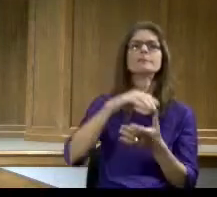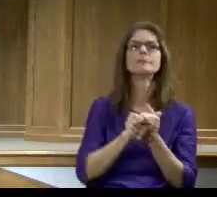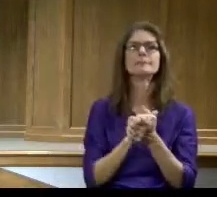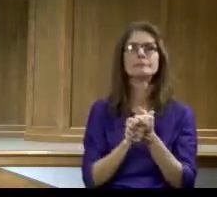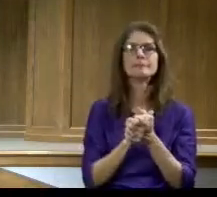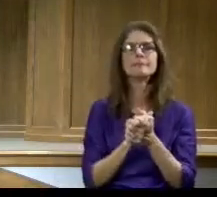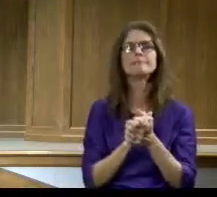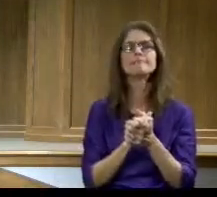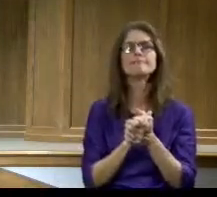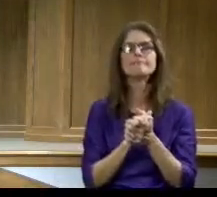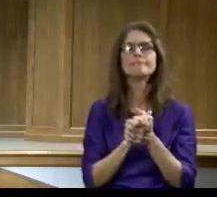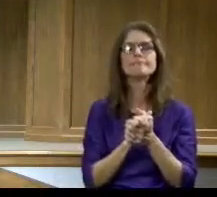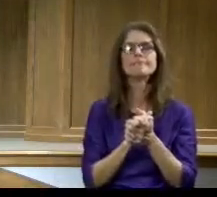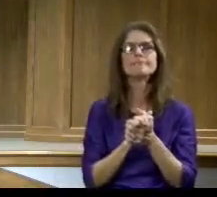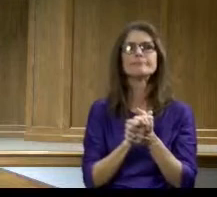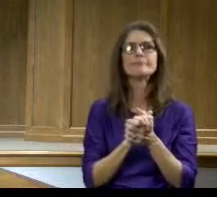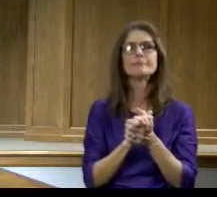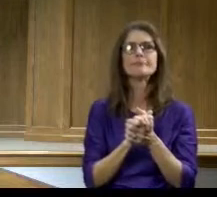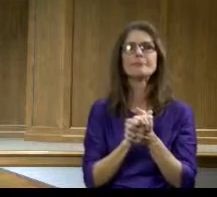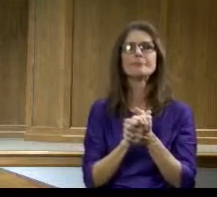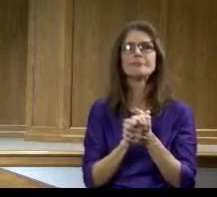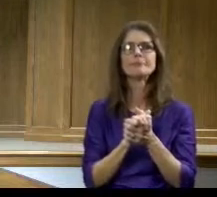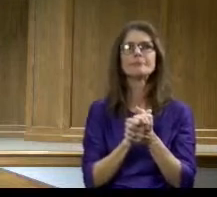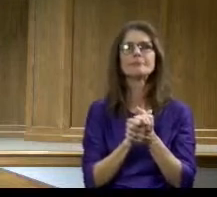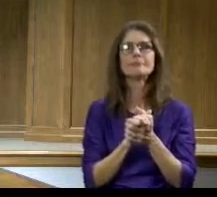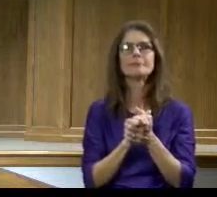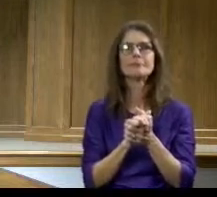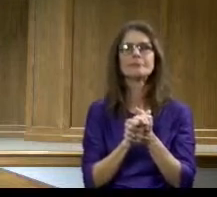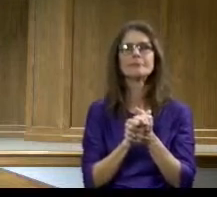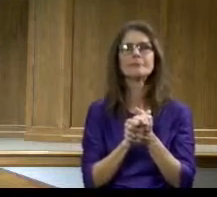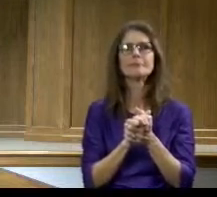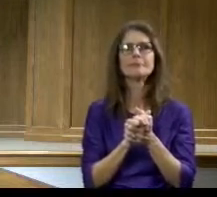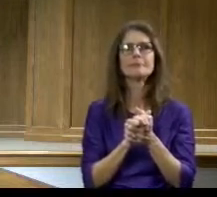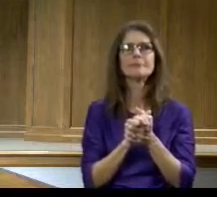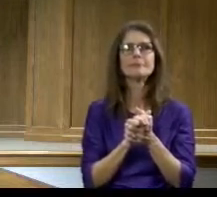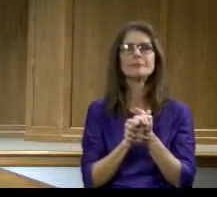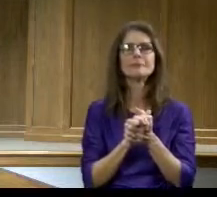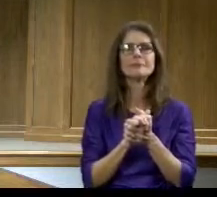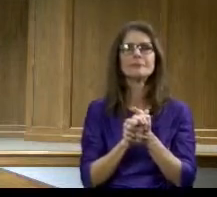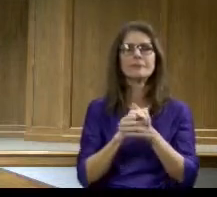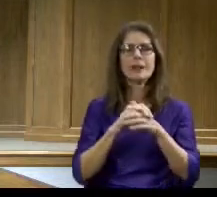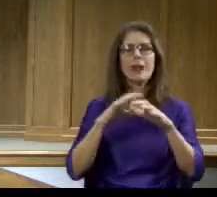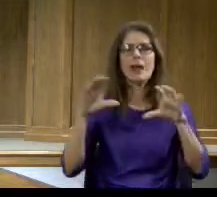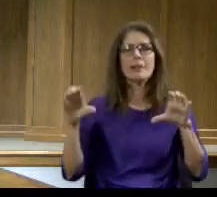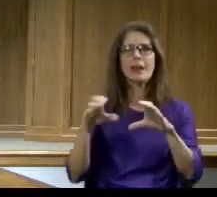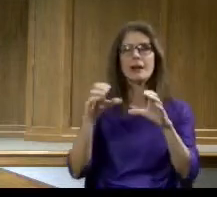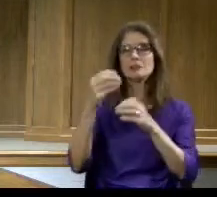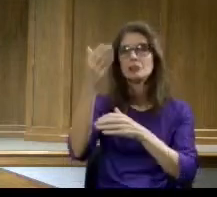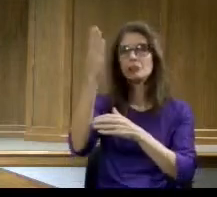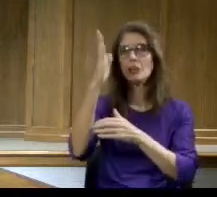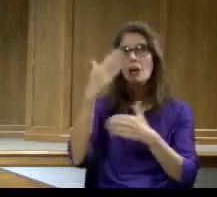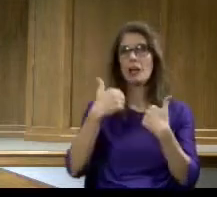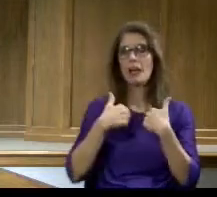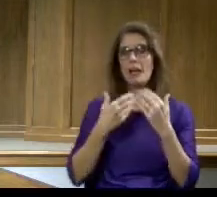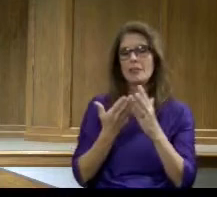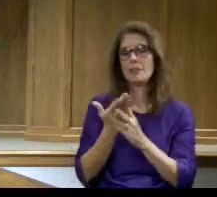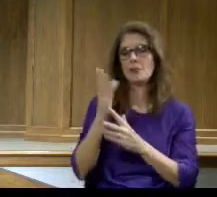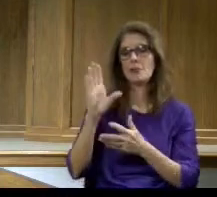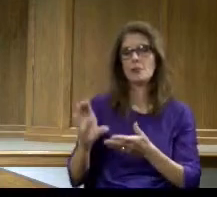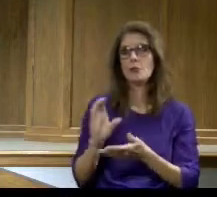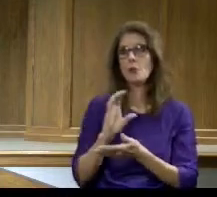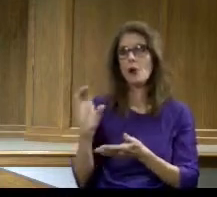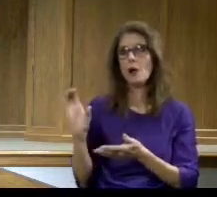And the action God took was through the cross of Christ, but